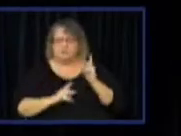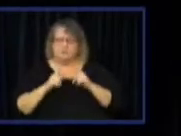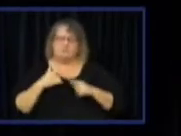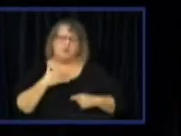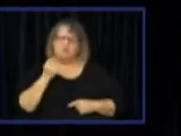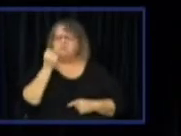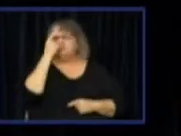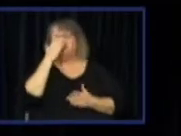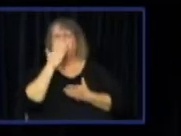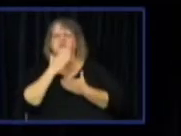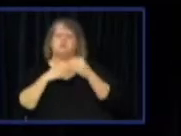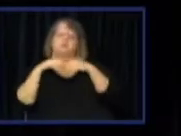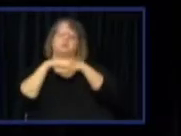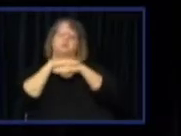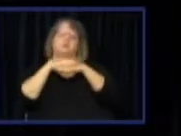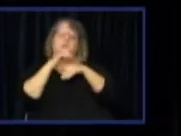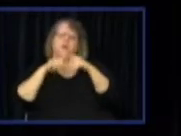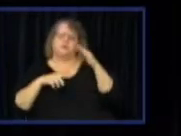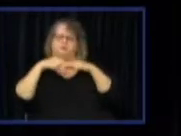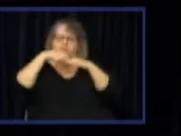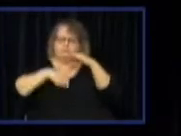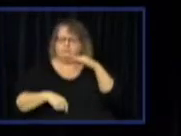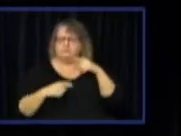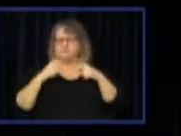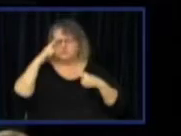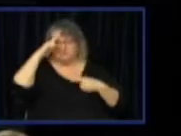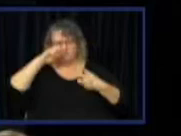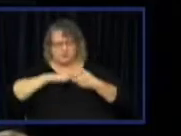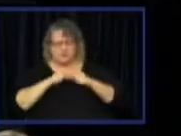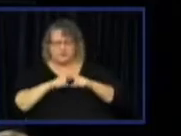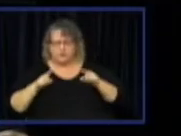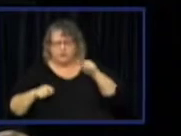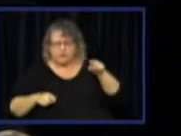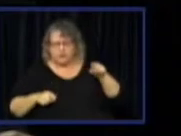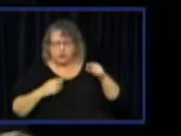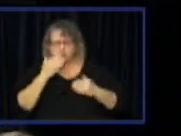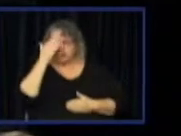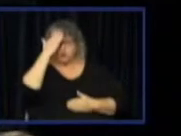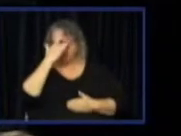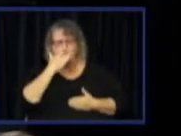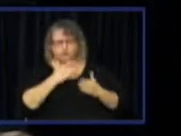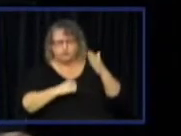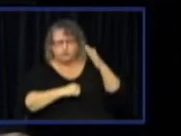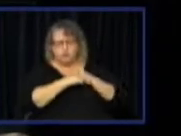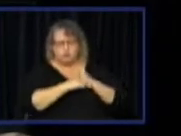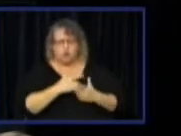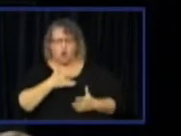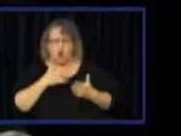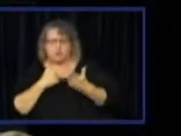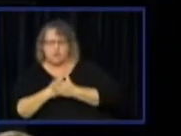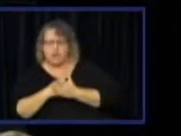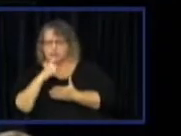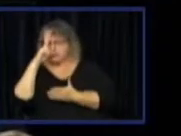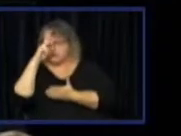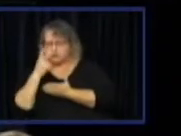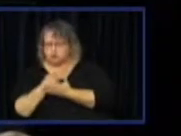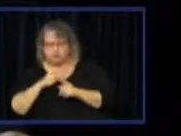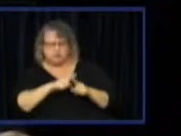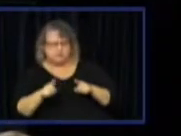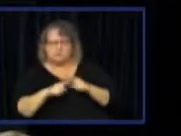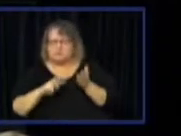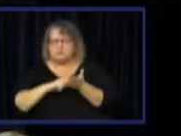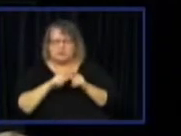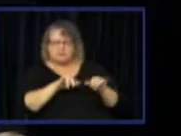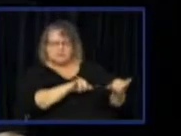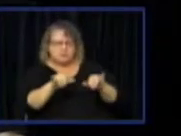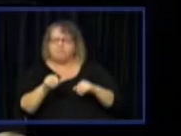rough understanding of stroke, but sometimes they have trouble differentiating it from a heart attack or seizures or other serious